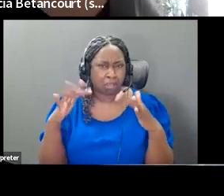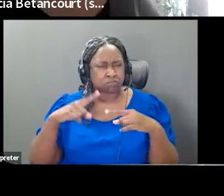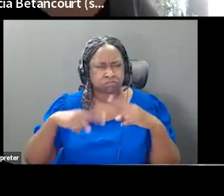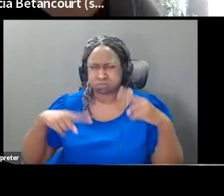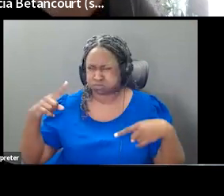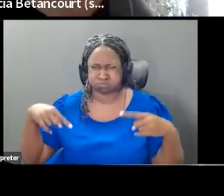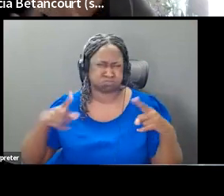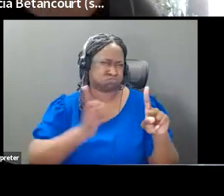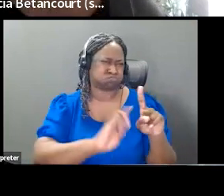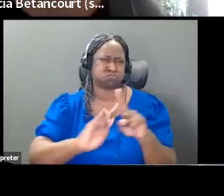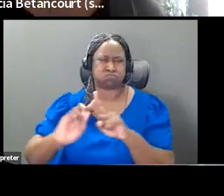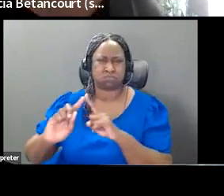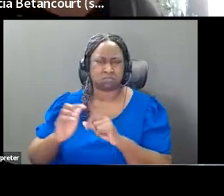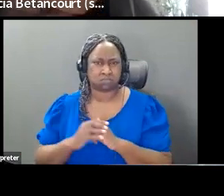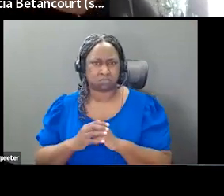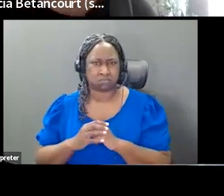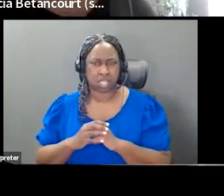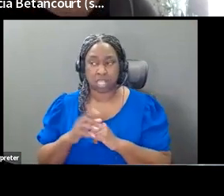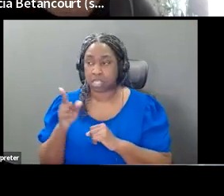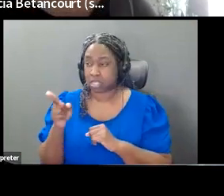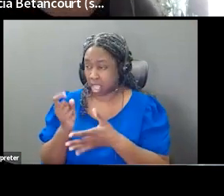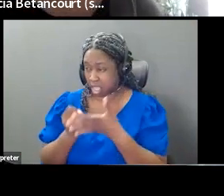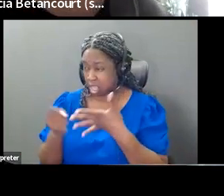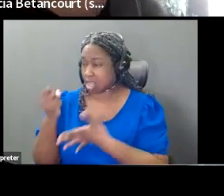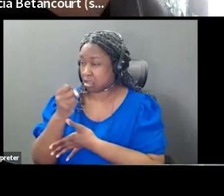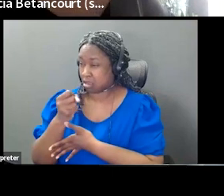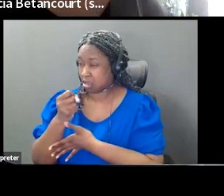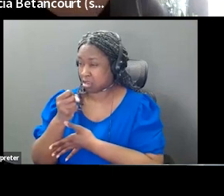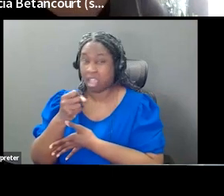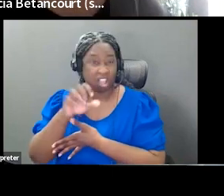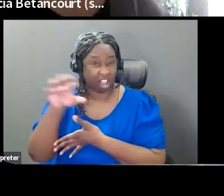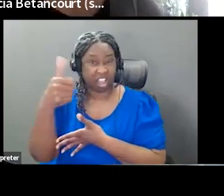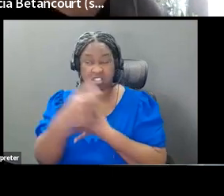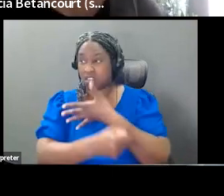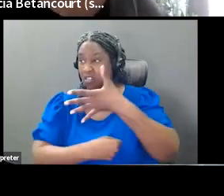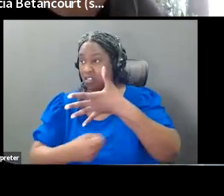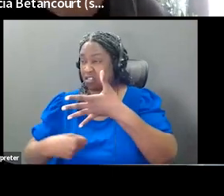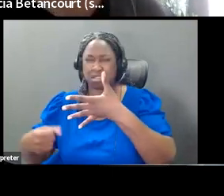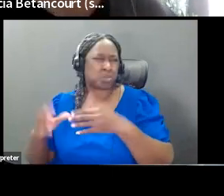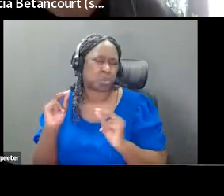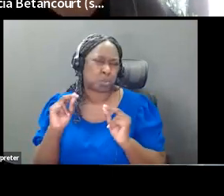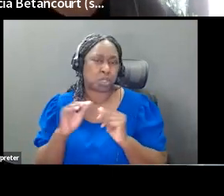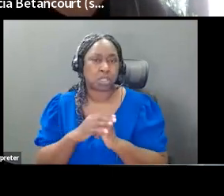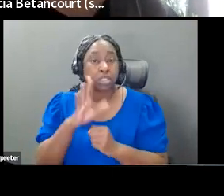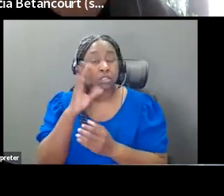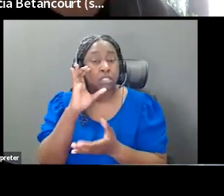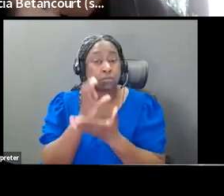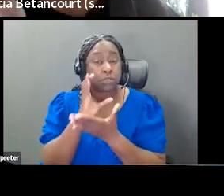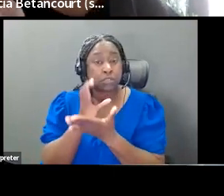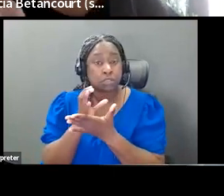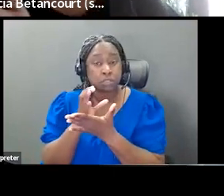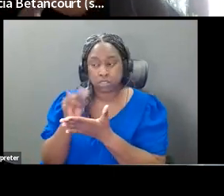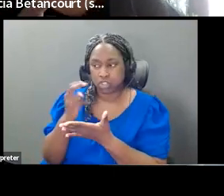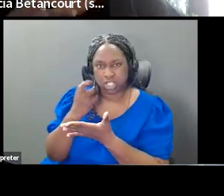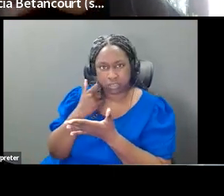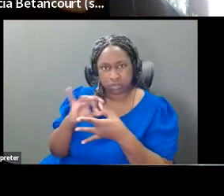no person who should be centered and everyone else should be a supporting character. We really want the images that we feature, like John was